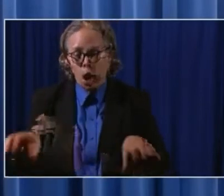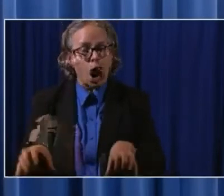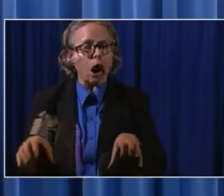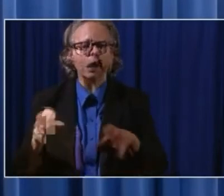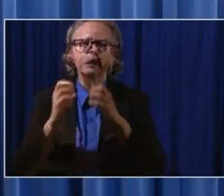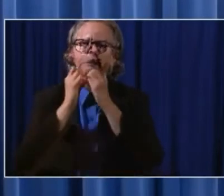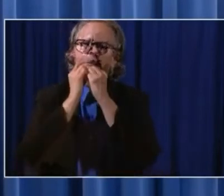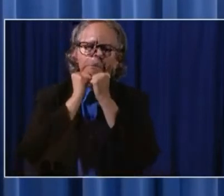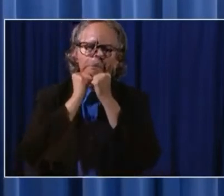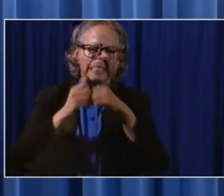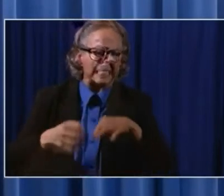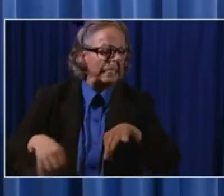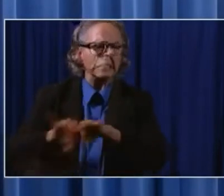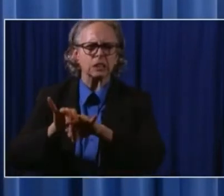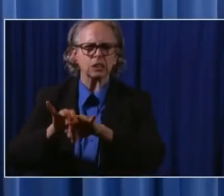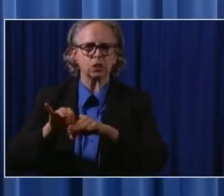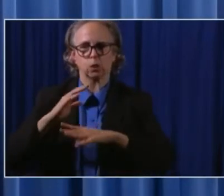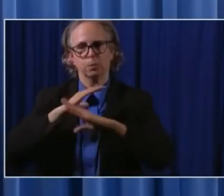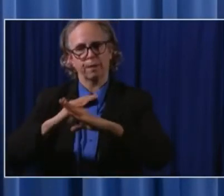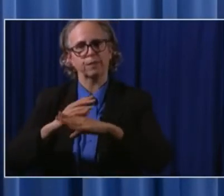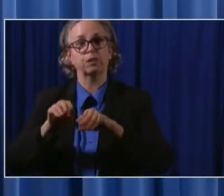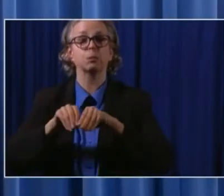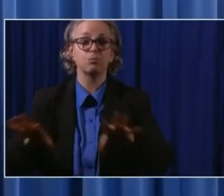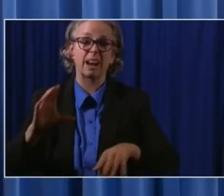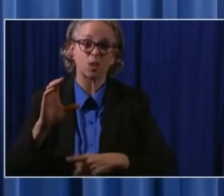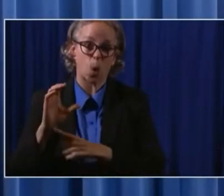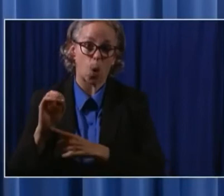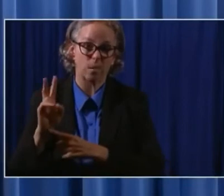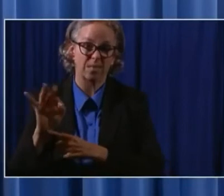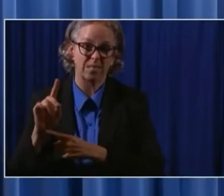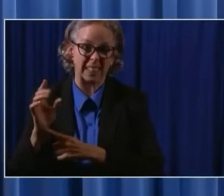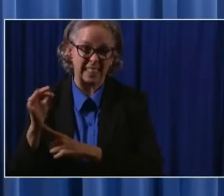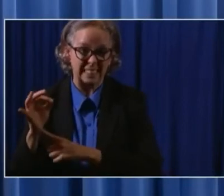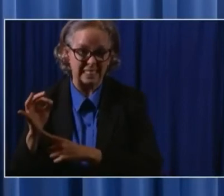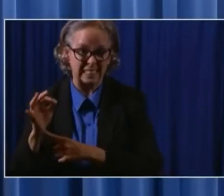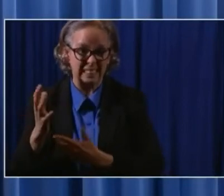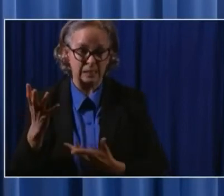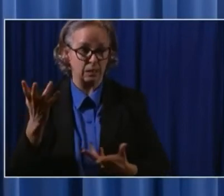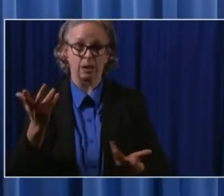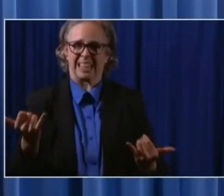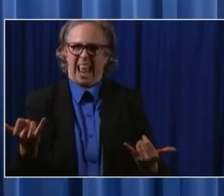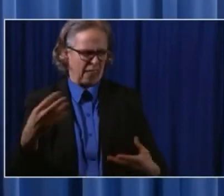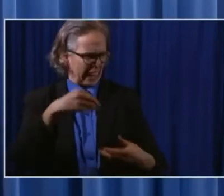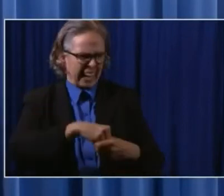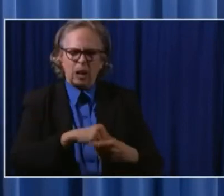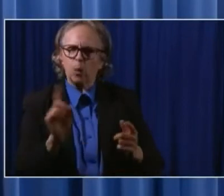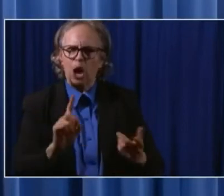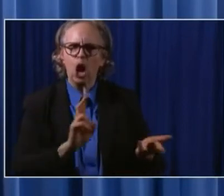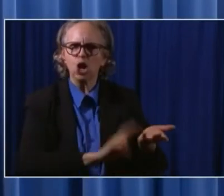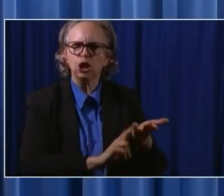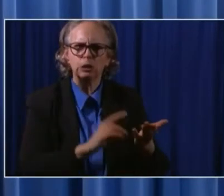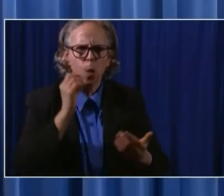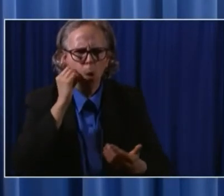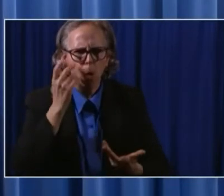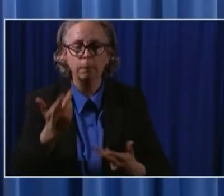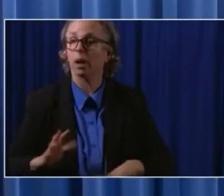They're in nursing homes. They're also the ones who are out doing a great deal of the community into the minority communities and